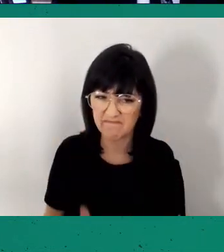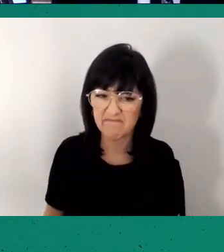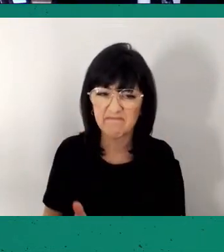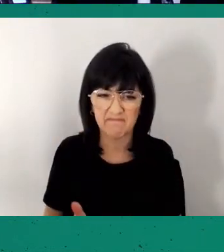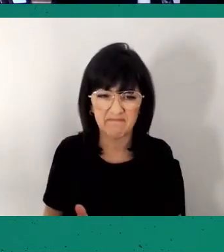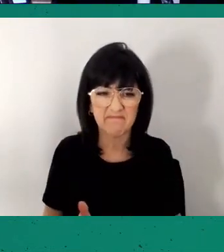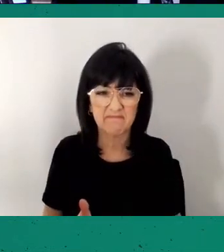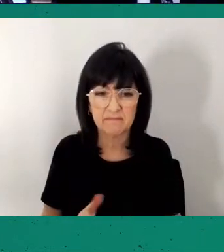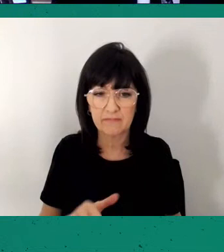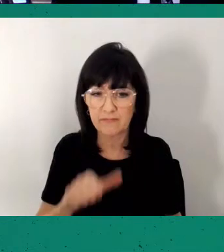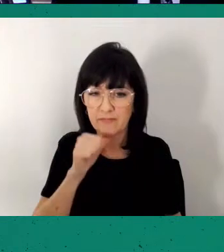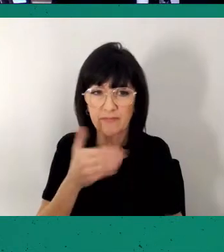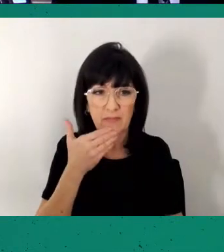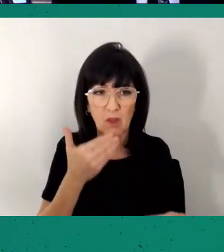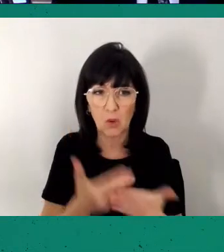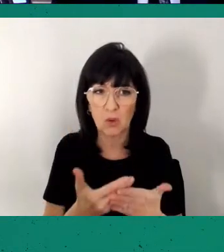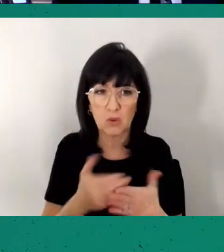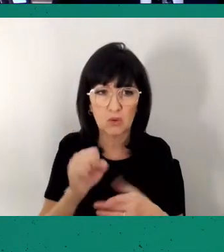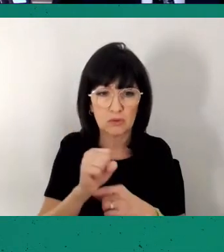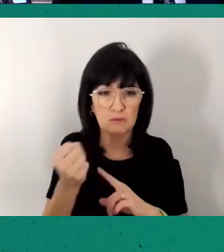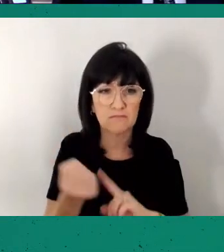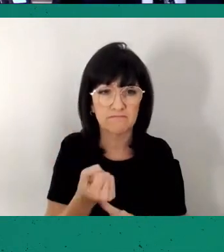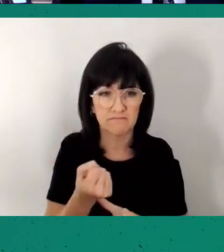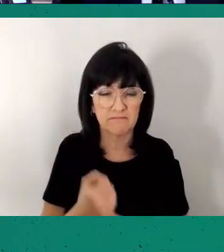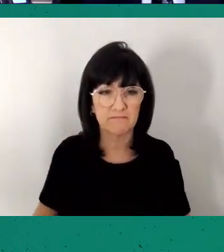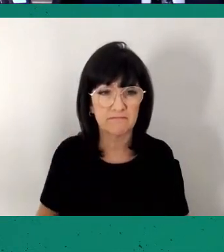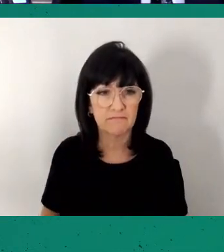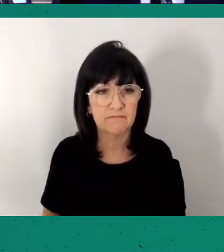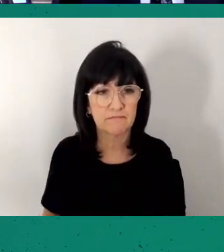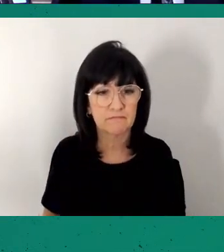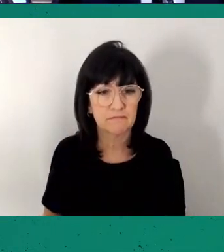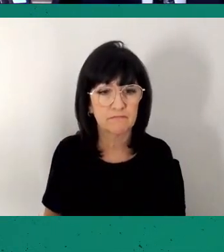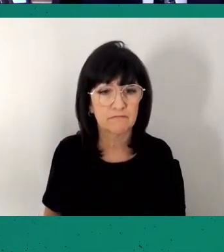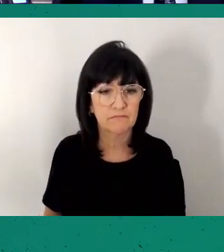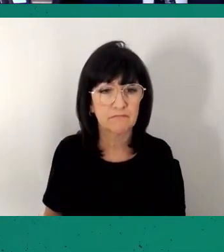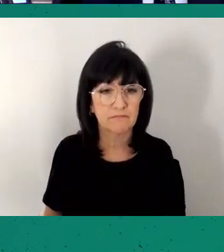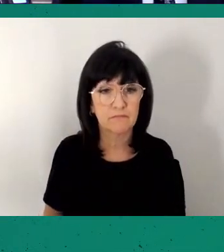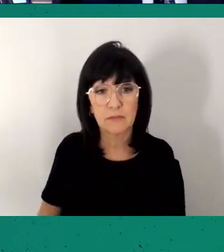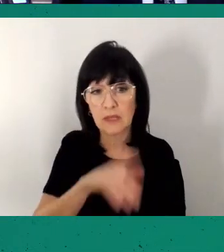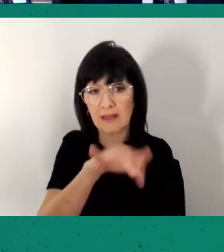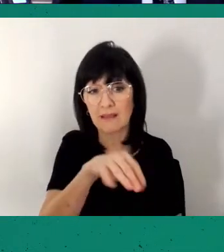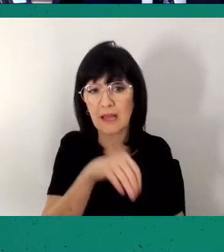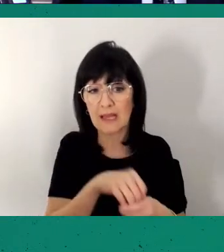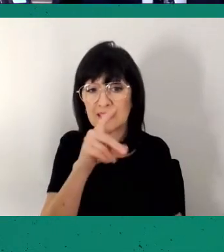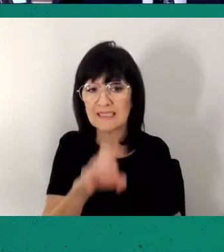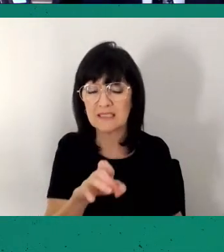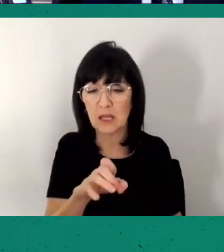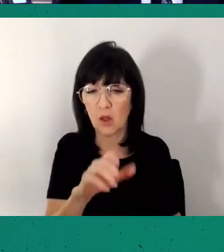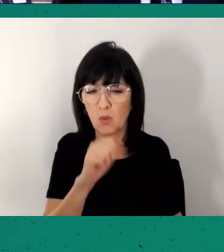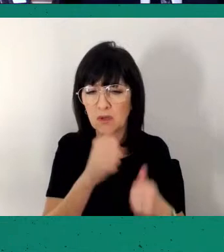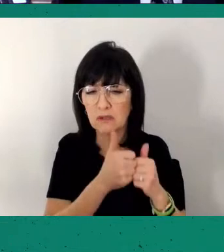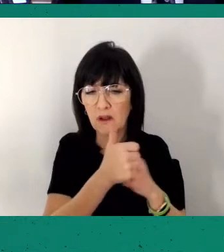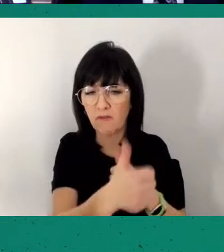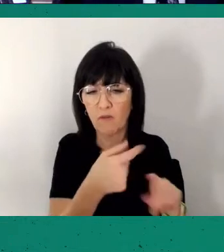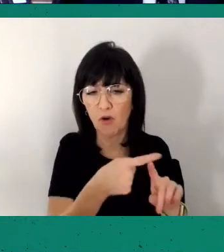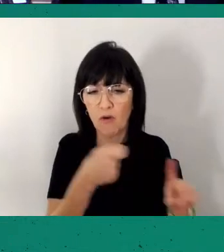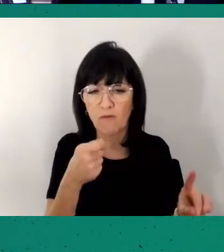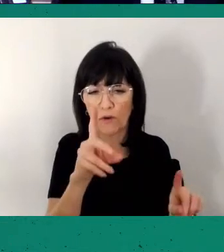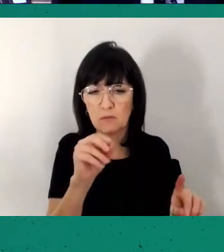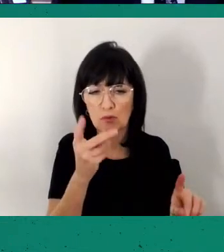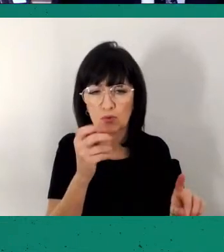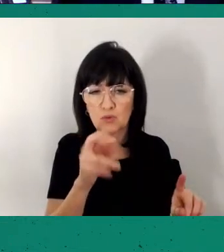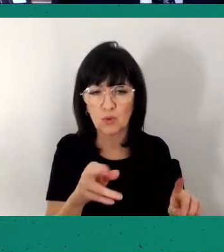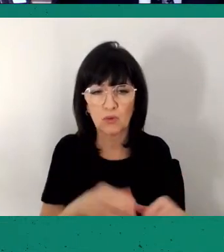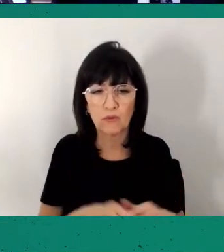DuPont school in Blanca, in Delaware, not far from Dover and Smyrna. Schools